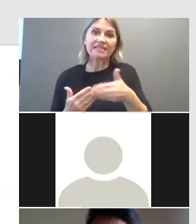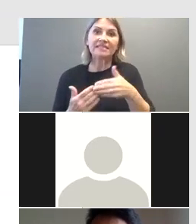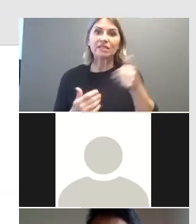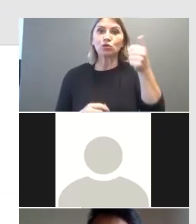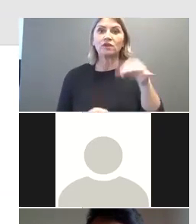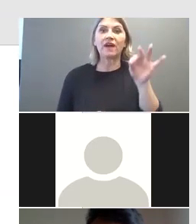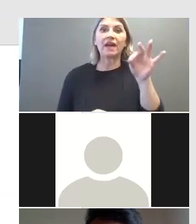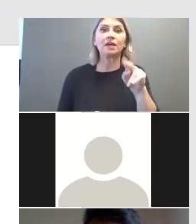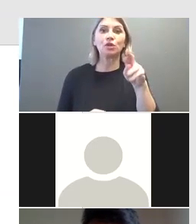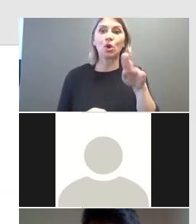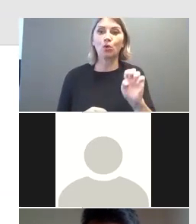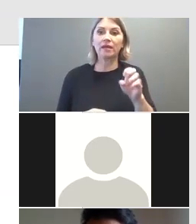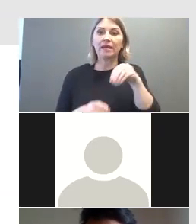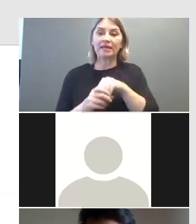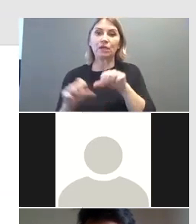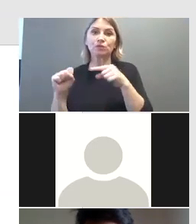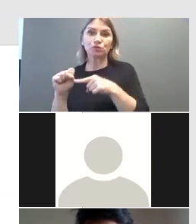a node in a source